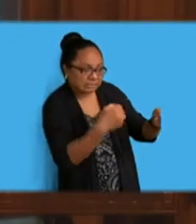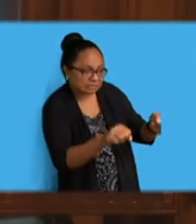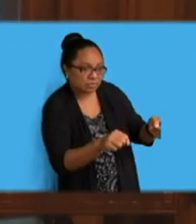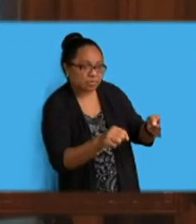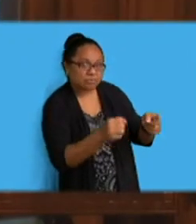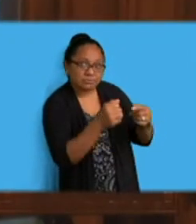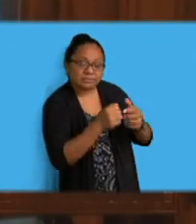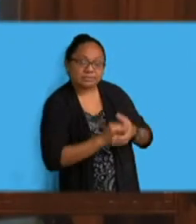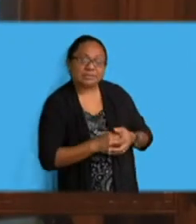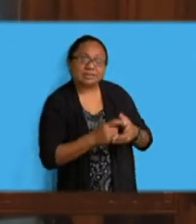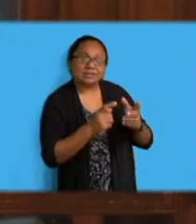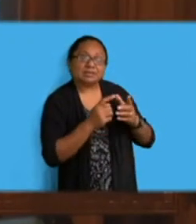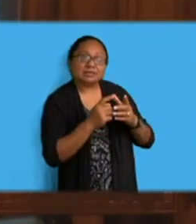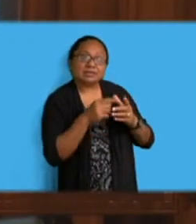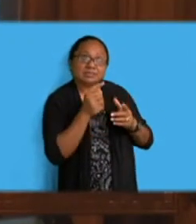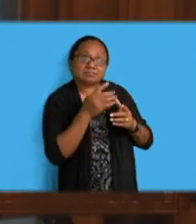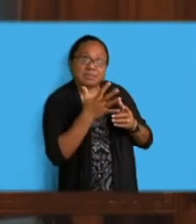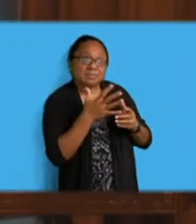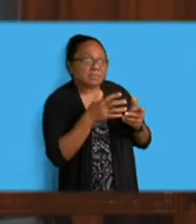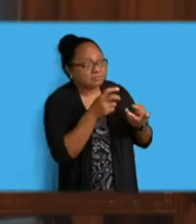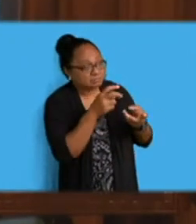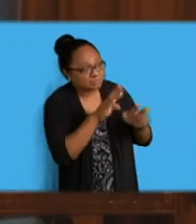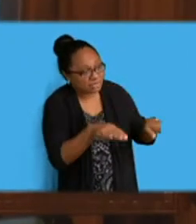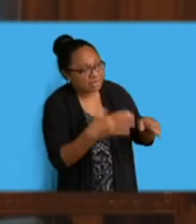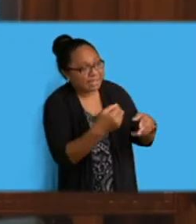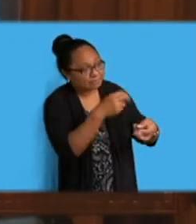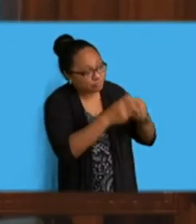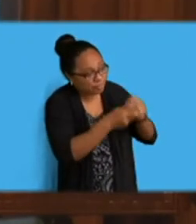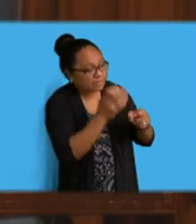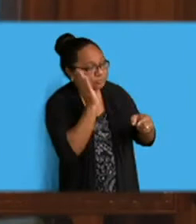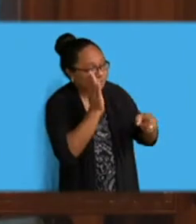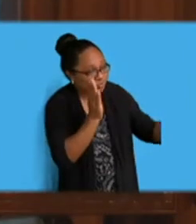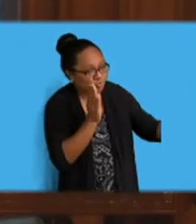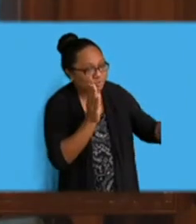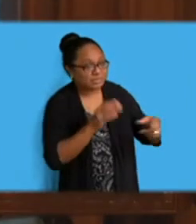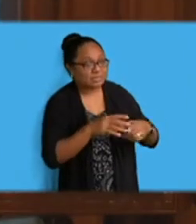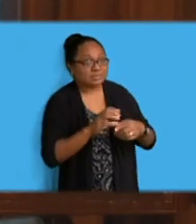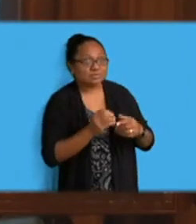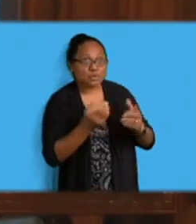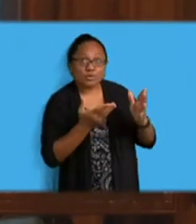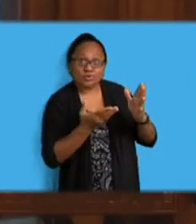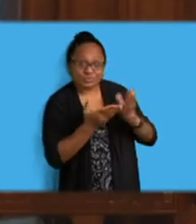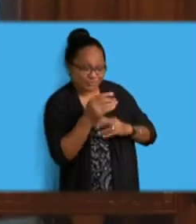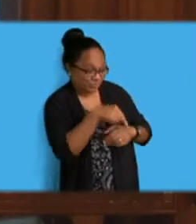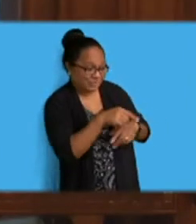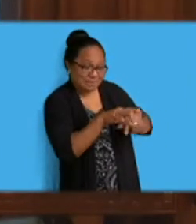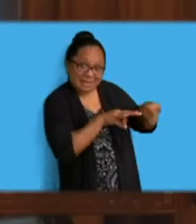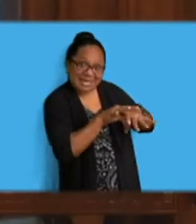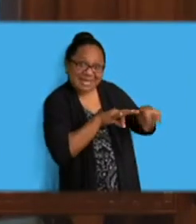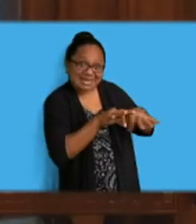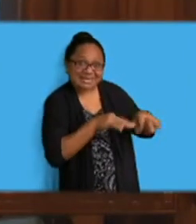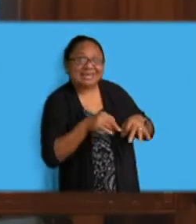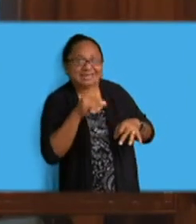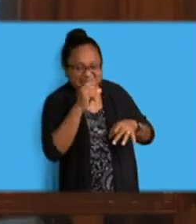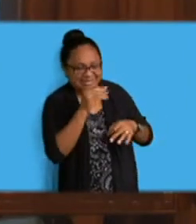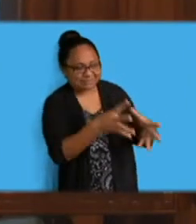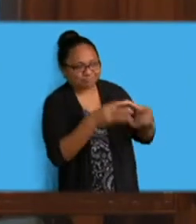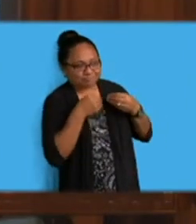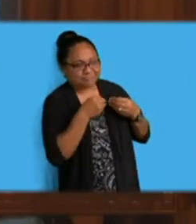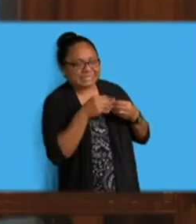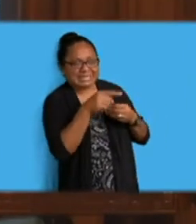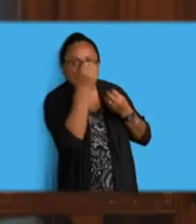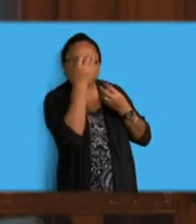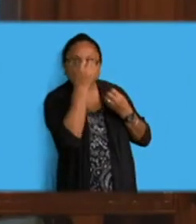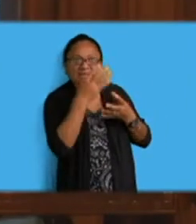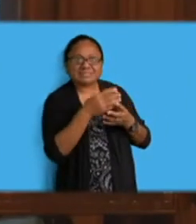that if there's any problem with the child in school, through this engagement framework, they can ascertain those information. And